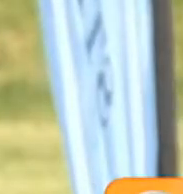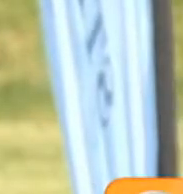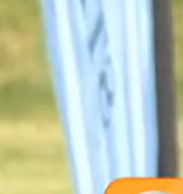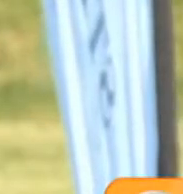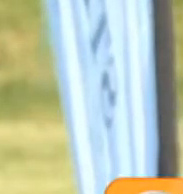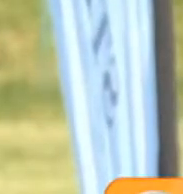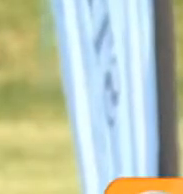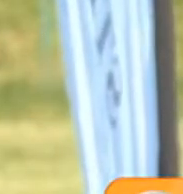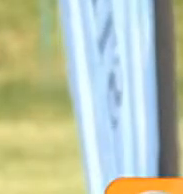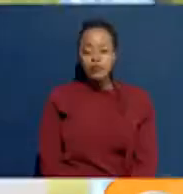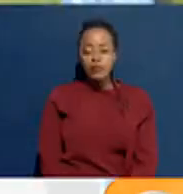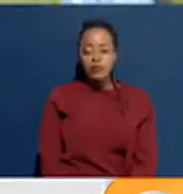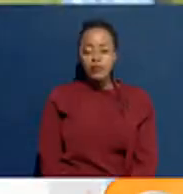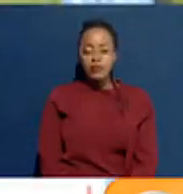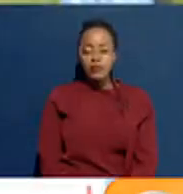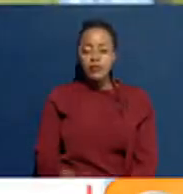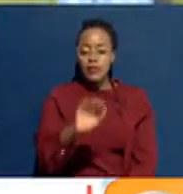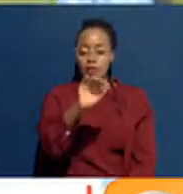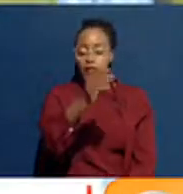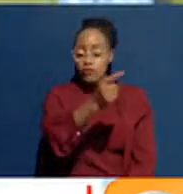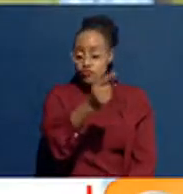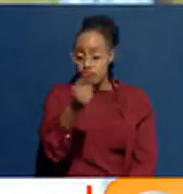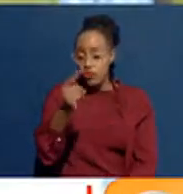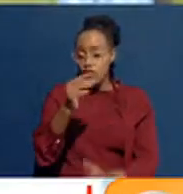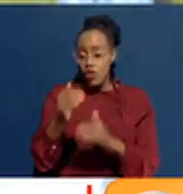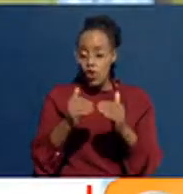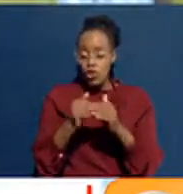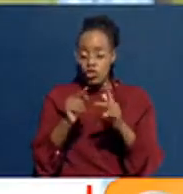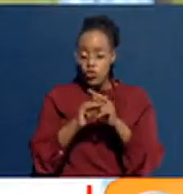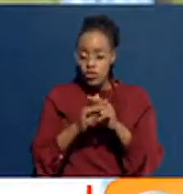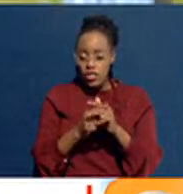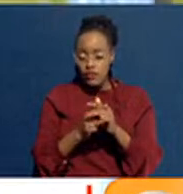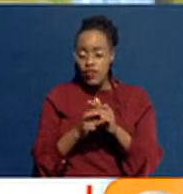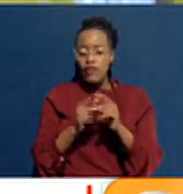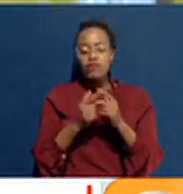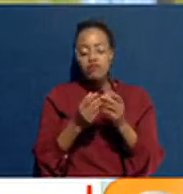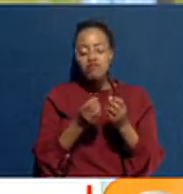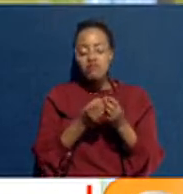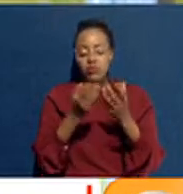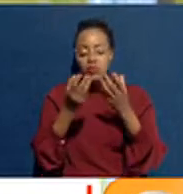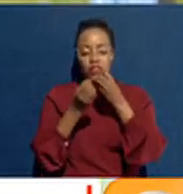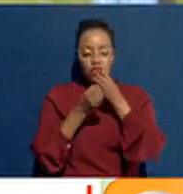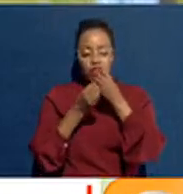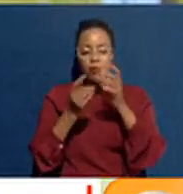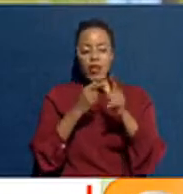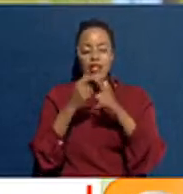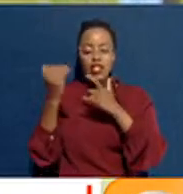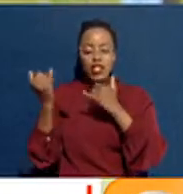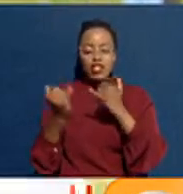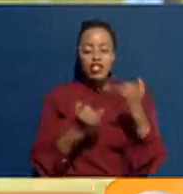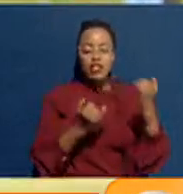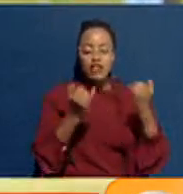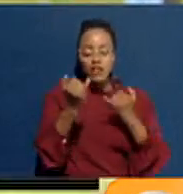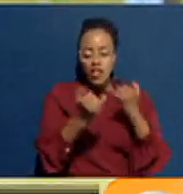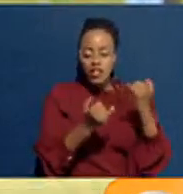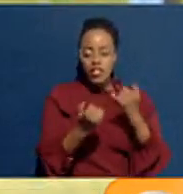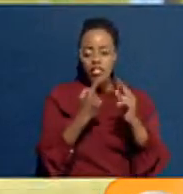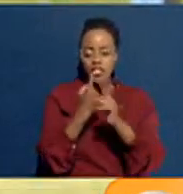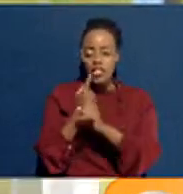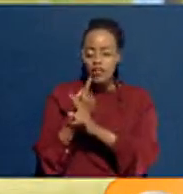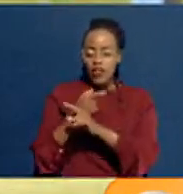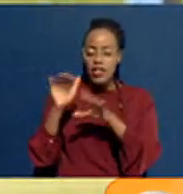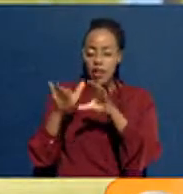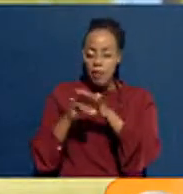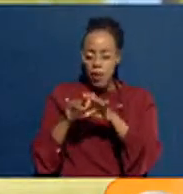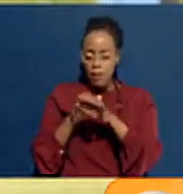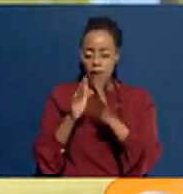So I ask each and every one of us who are here to start passing the word out and inviting prospective